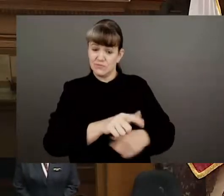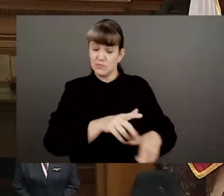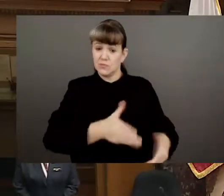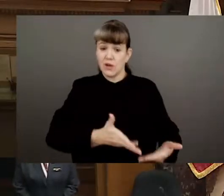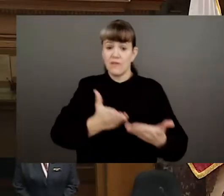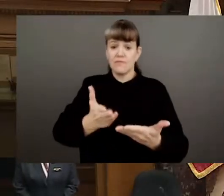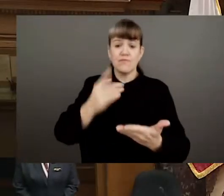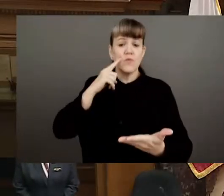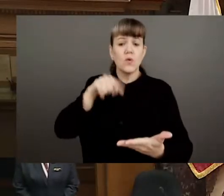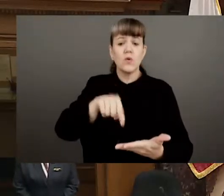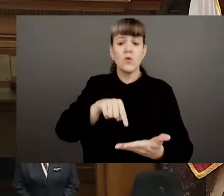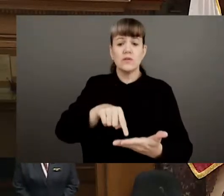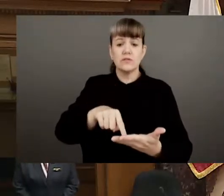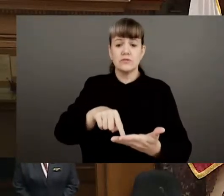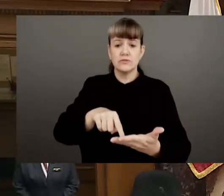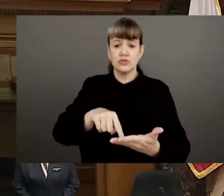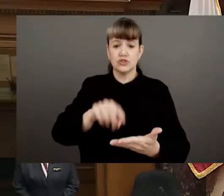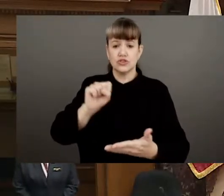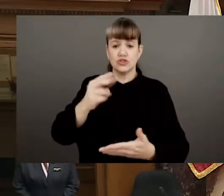have